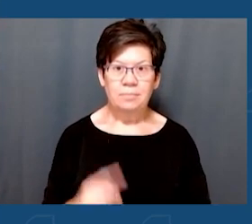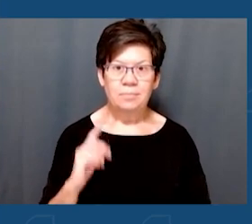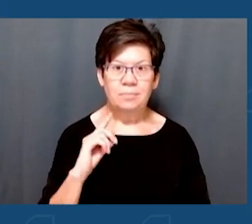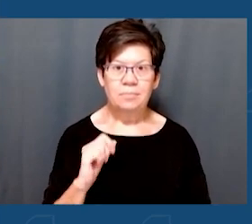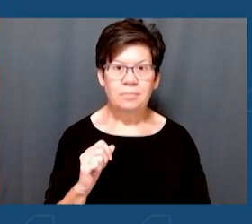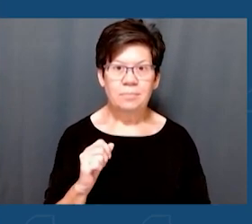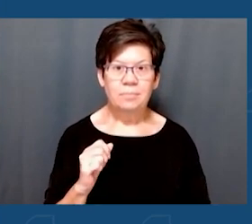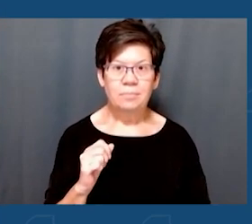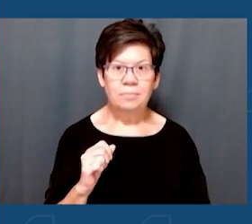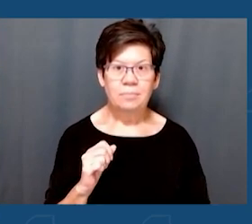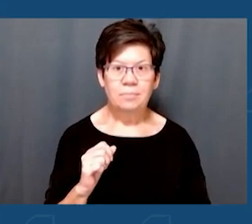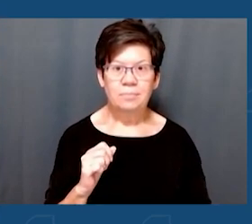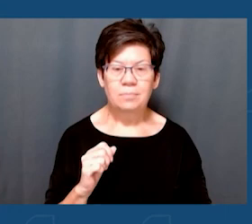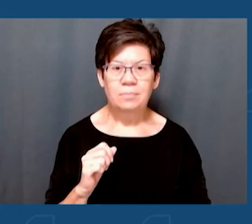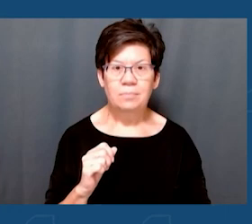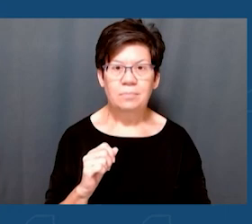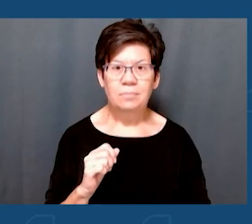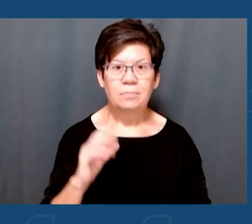And salute.